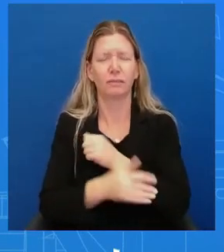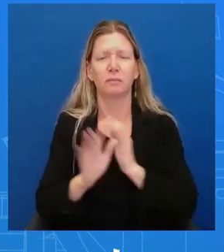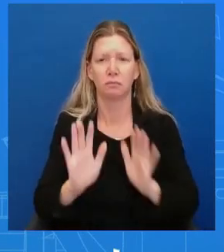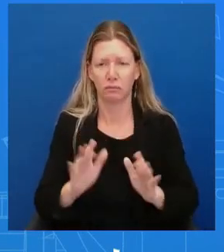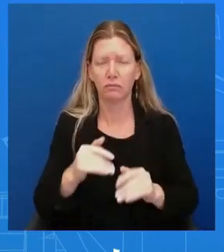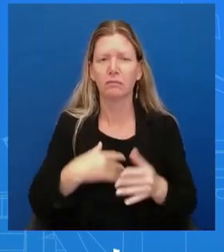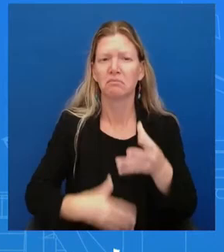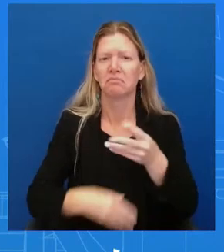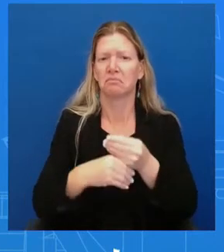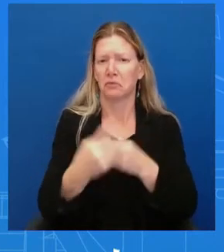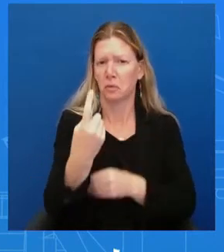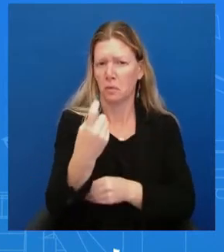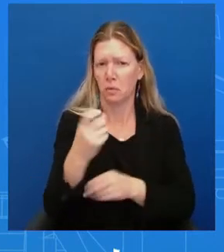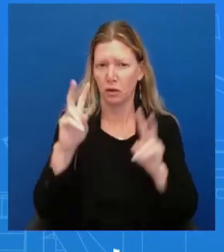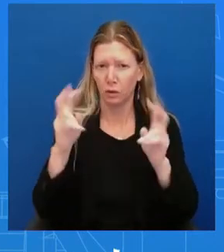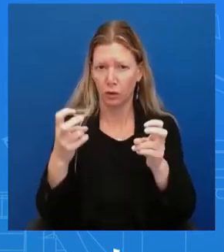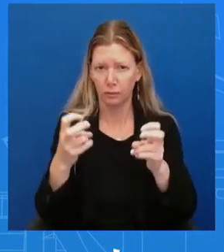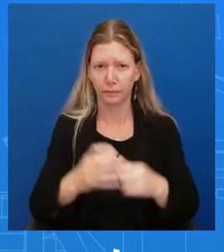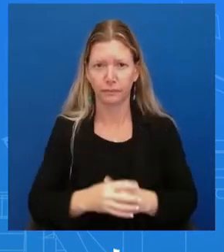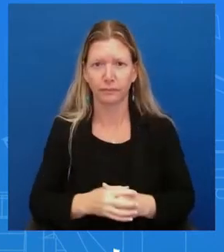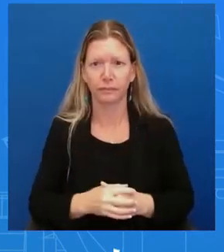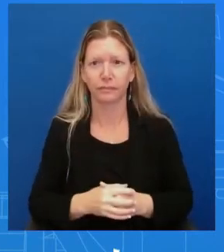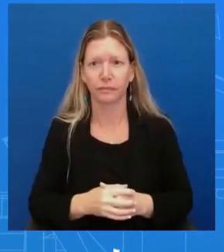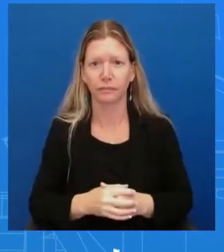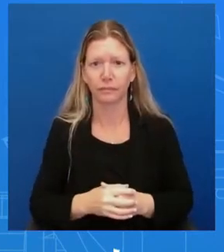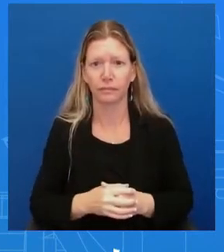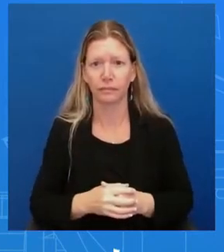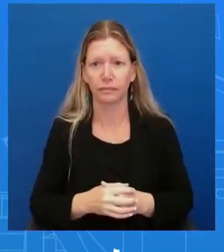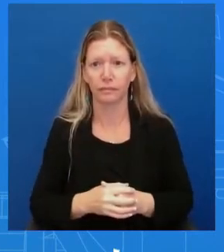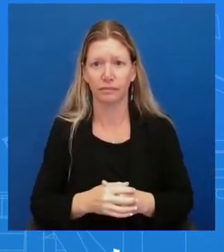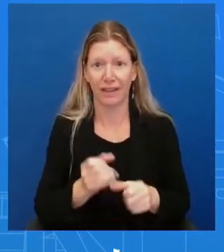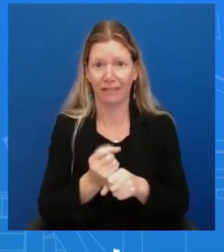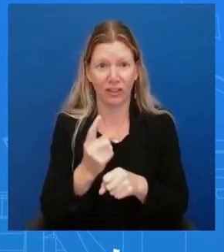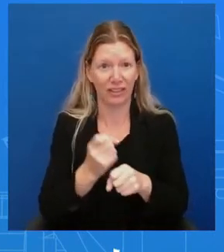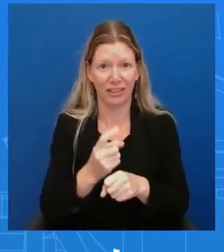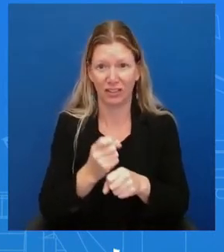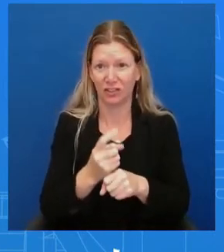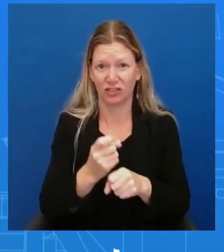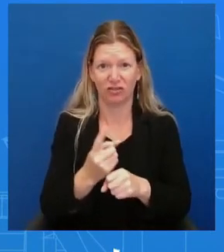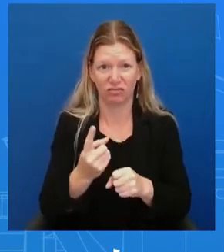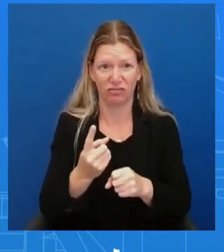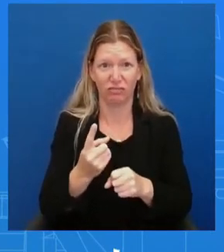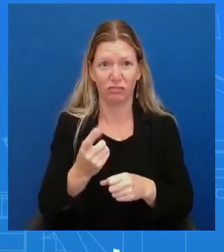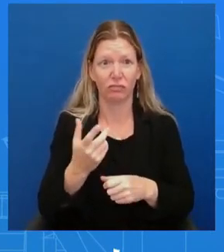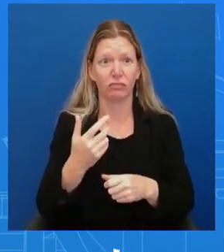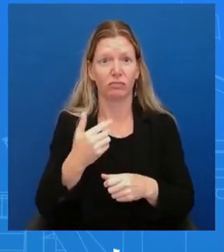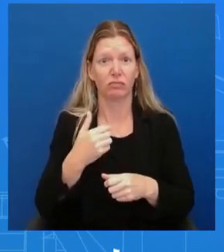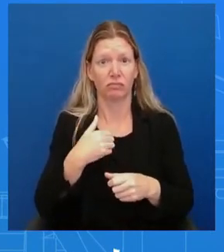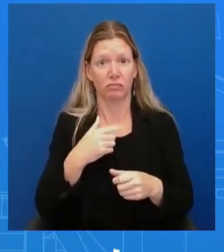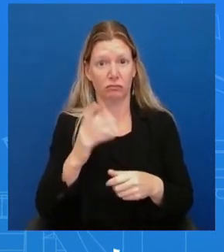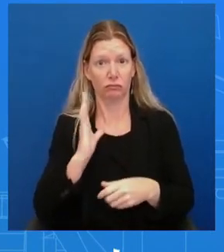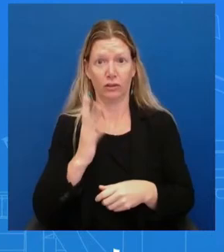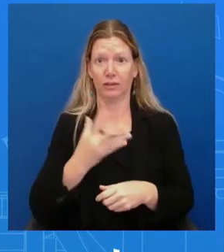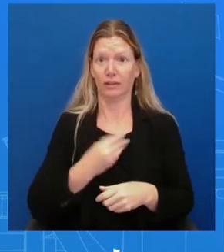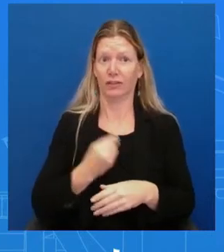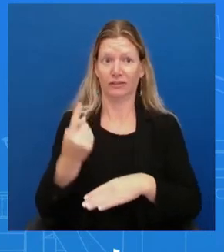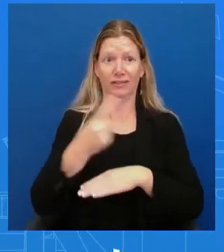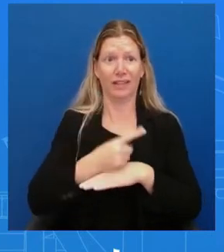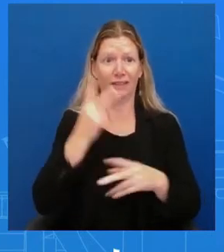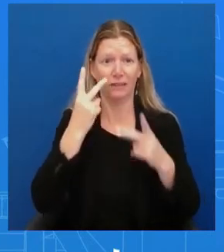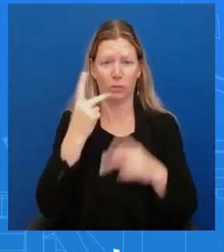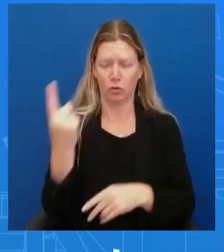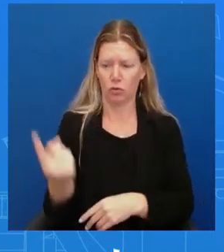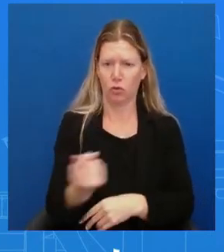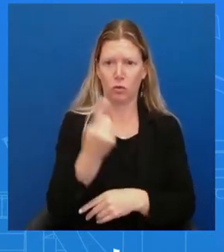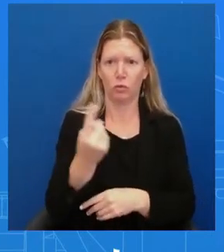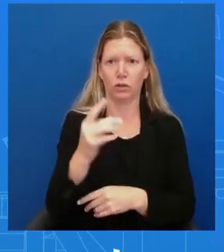covered every year. And I said this at the top of my answer: Transgender Day of Visibility is on March 31st. This year, March 31st just